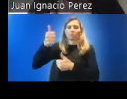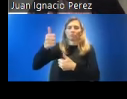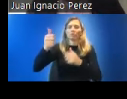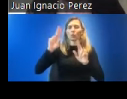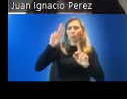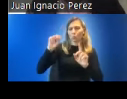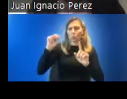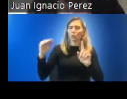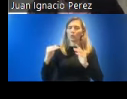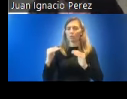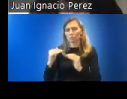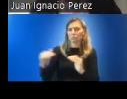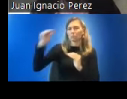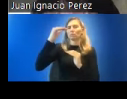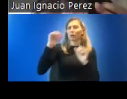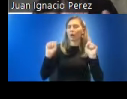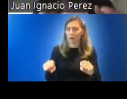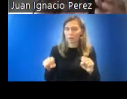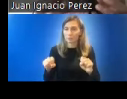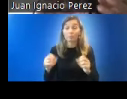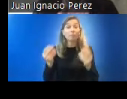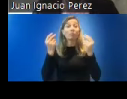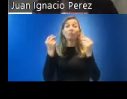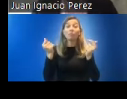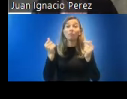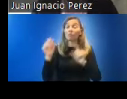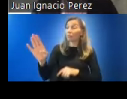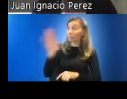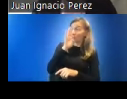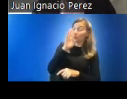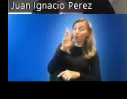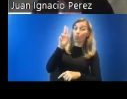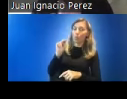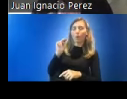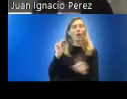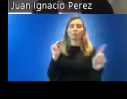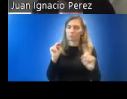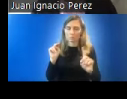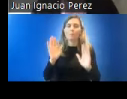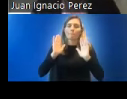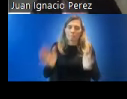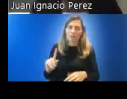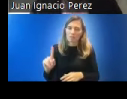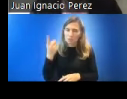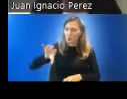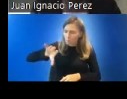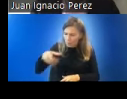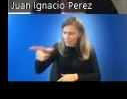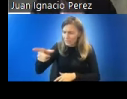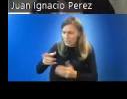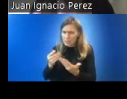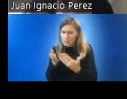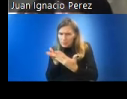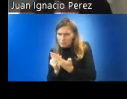There might be a few exceptions that can be actually very useful, even if one presents this requirement very strongly because it's